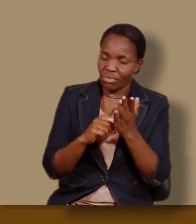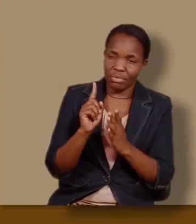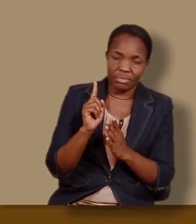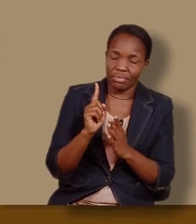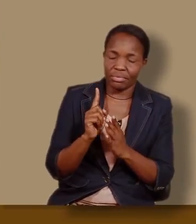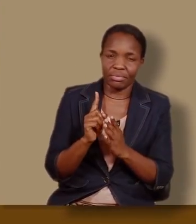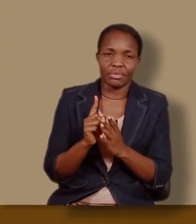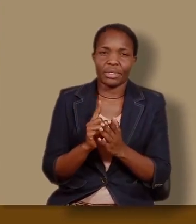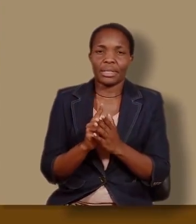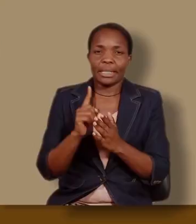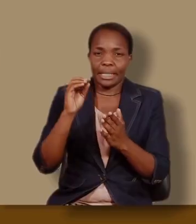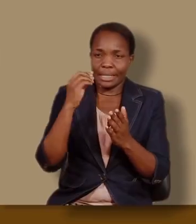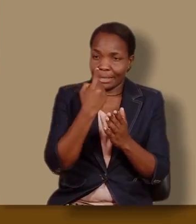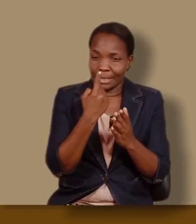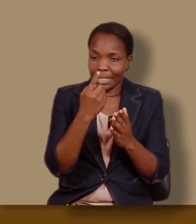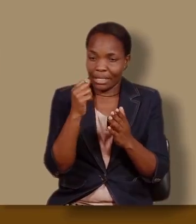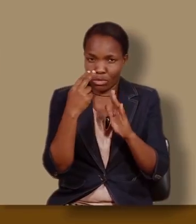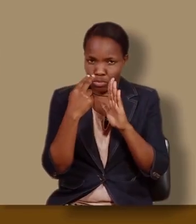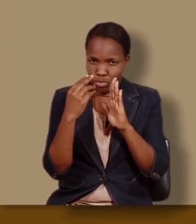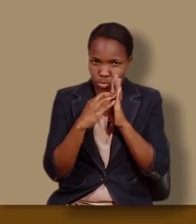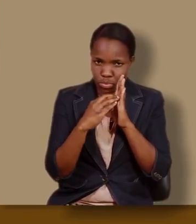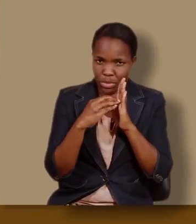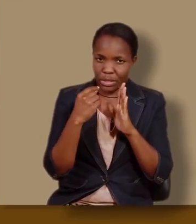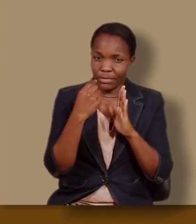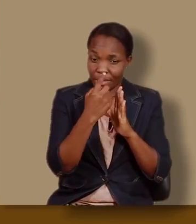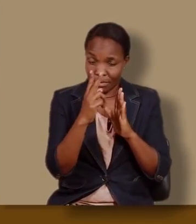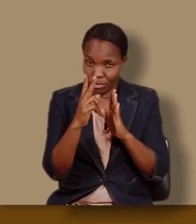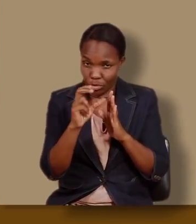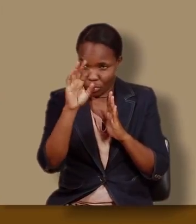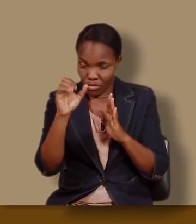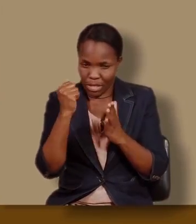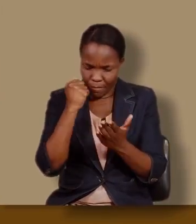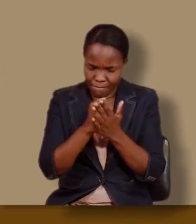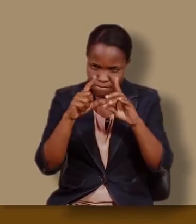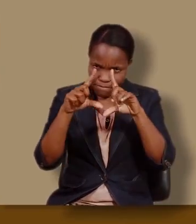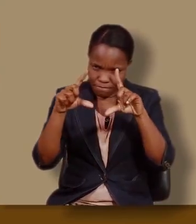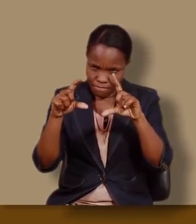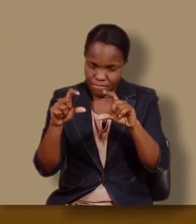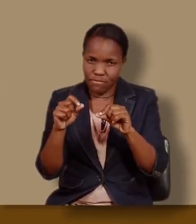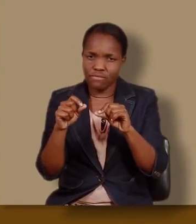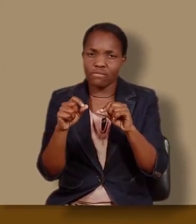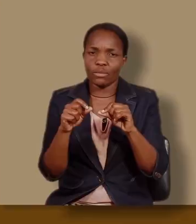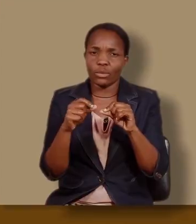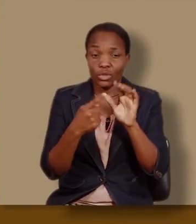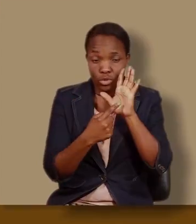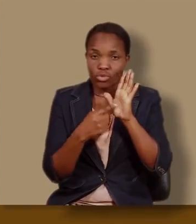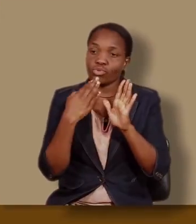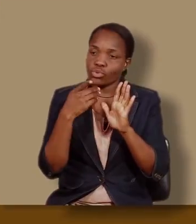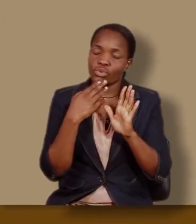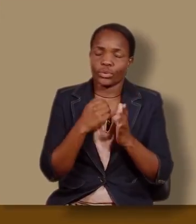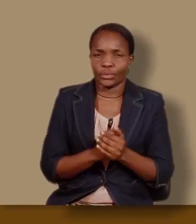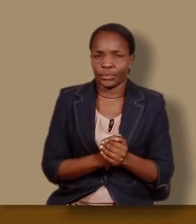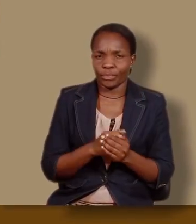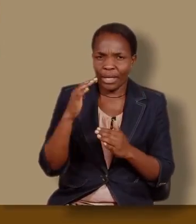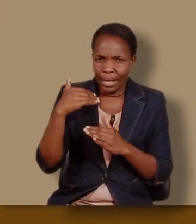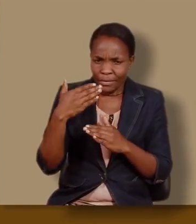race, requiring people to carry a card or pass stating their racial identity. The Group Areas Act marked off areas